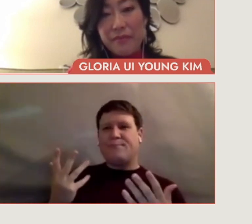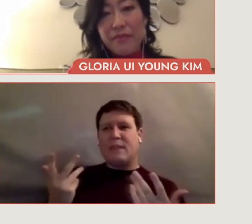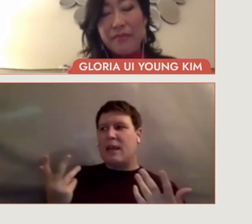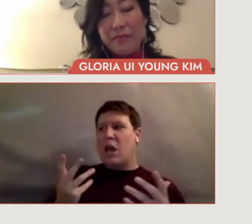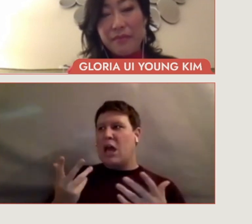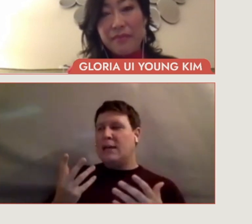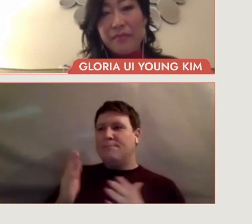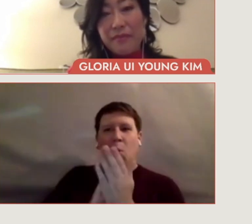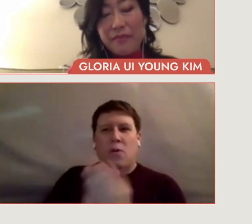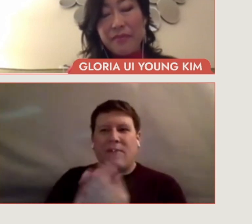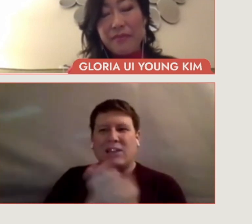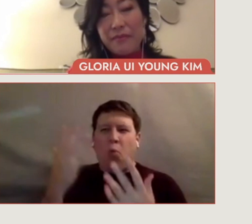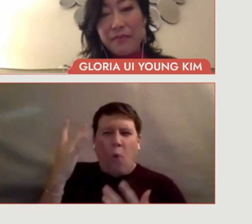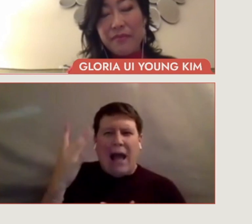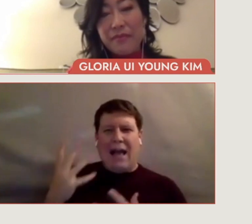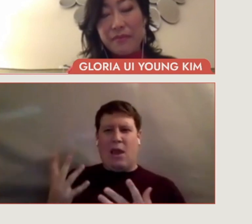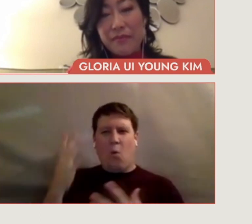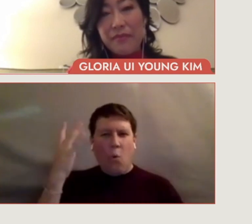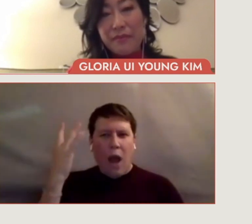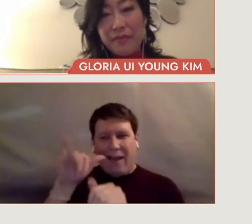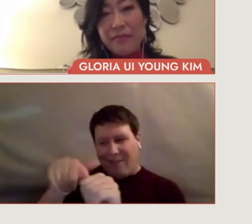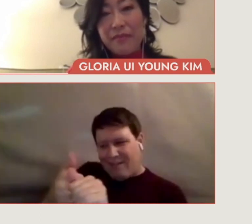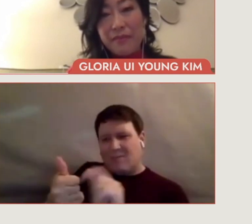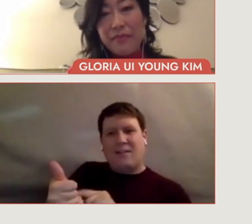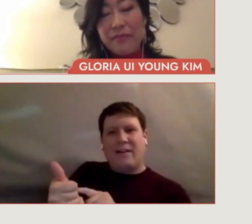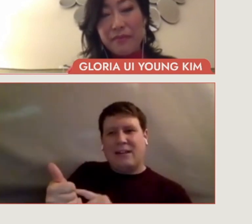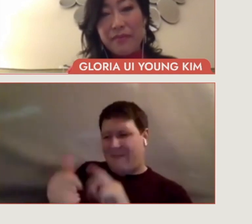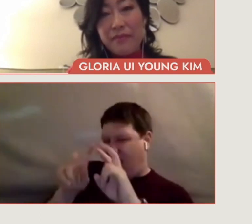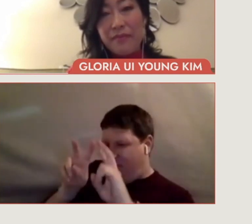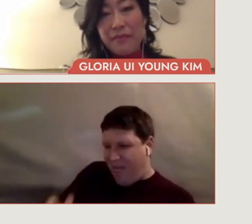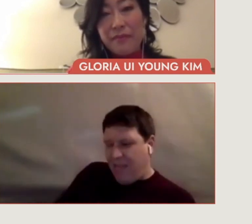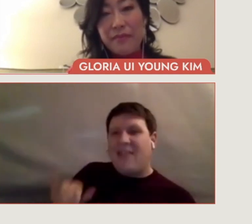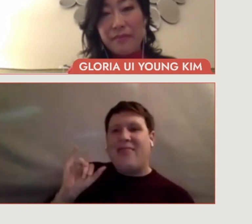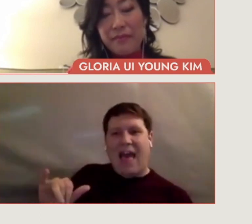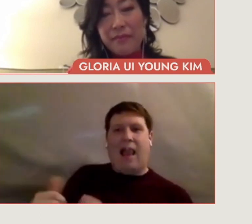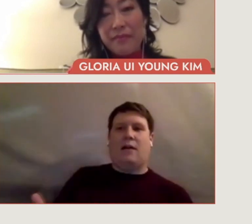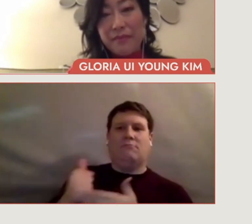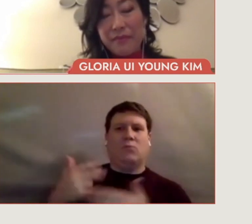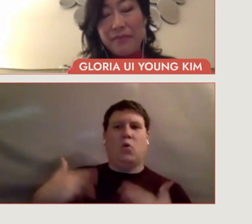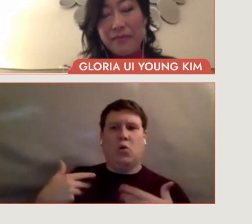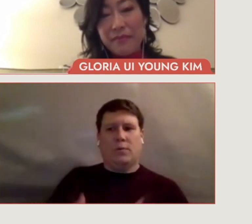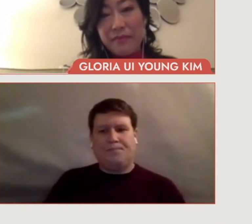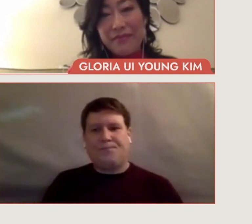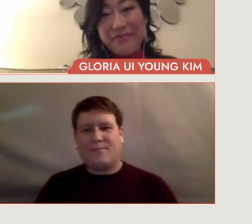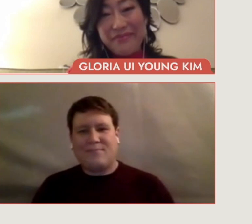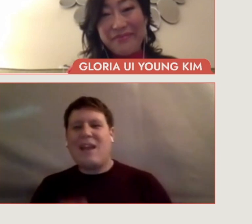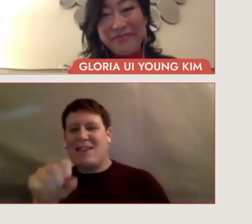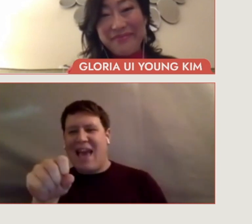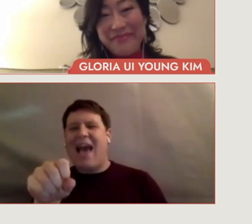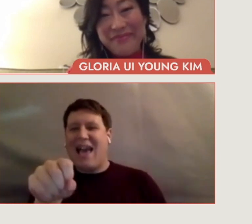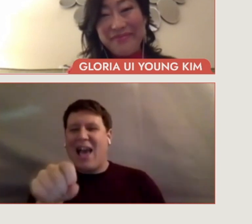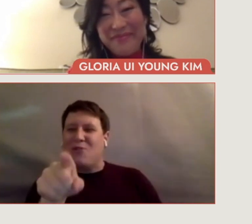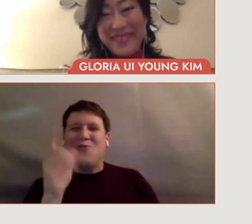me as an actor too. Experience and do. Yeah, when you were mentioning the sides, I was curious about what